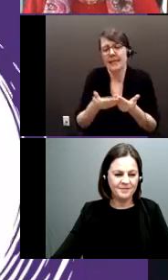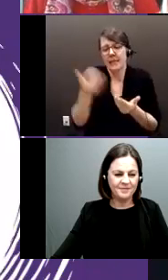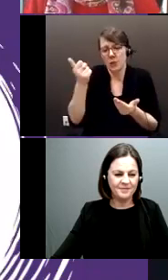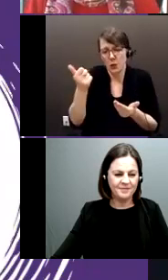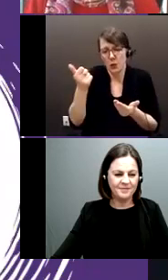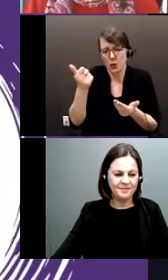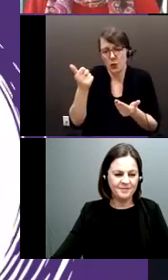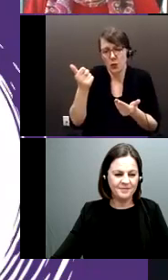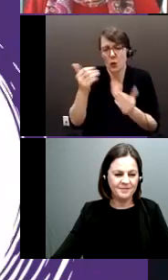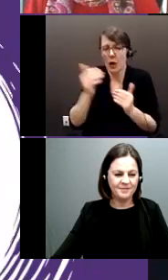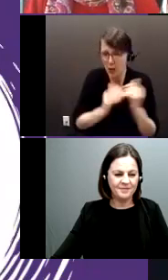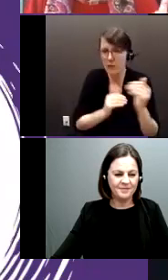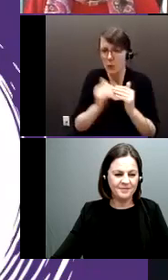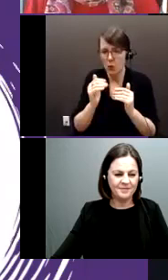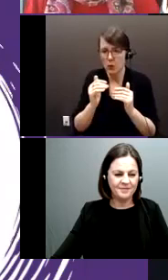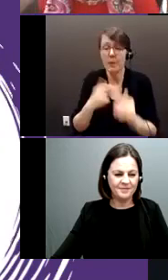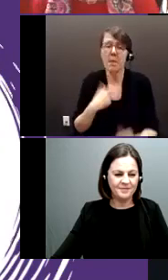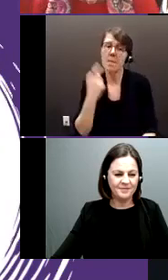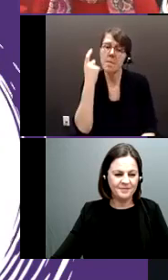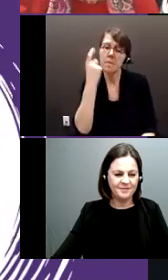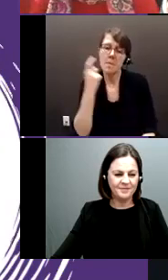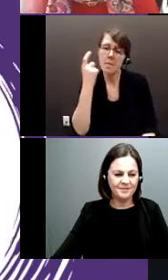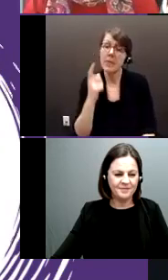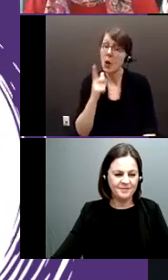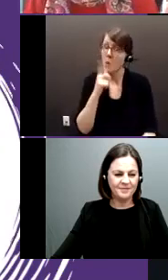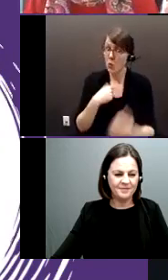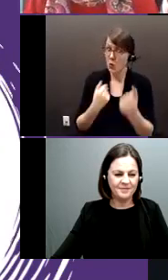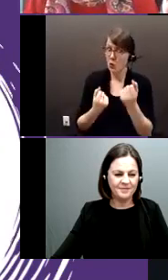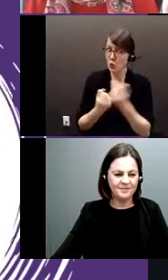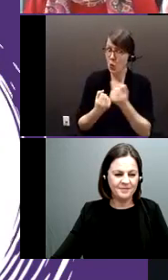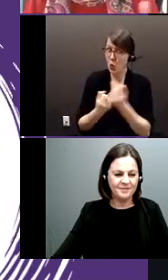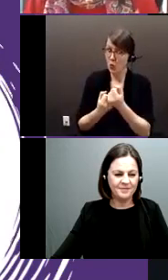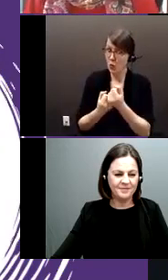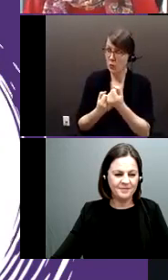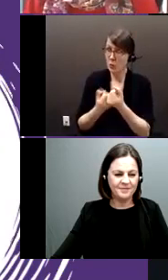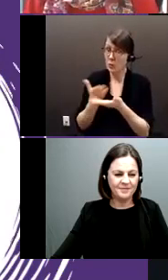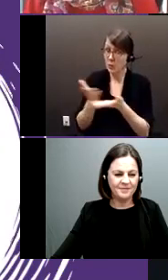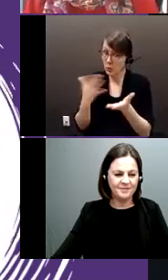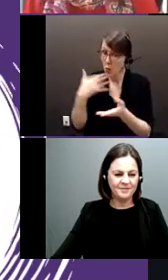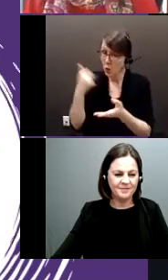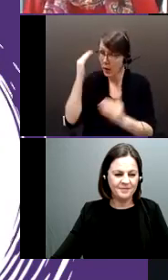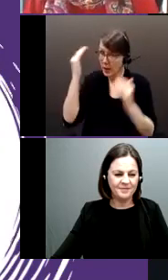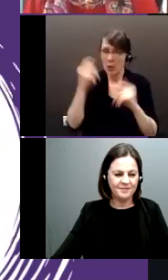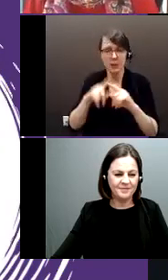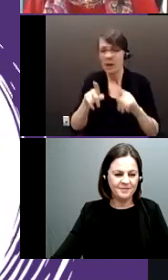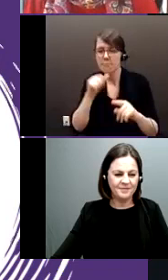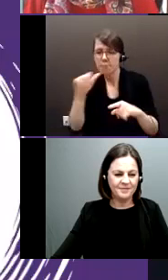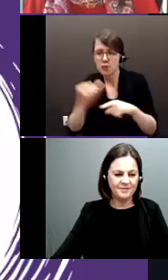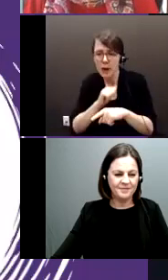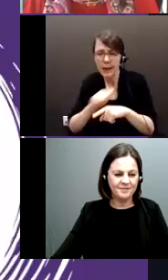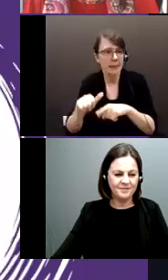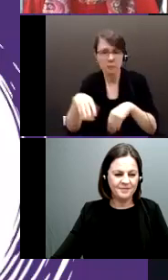the support people who aren't service providers, what their comfort level might